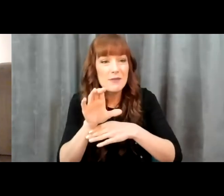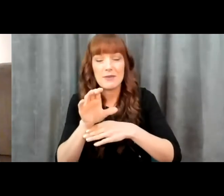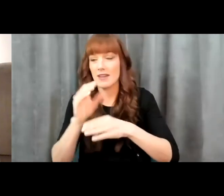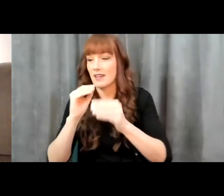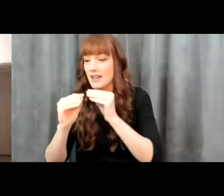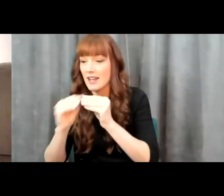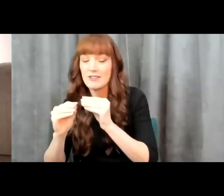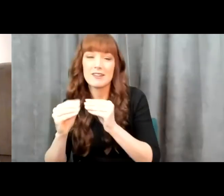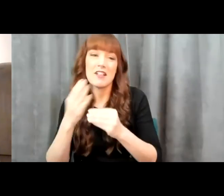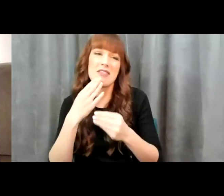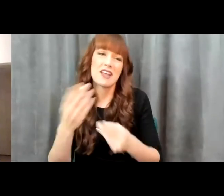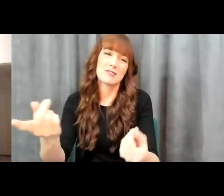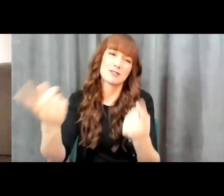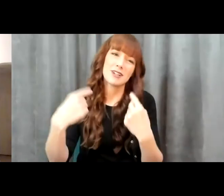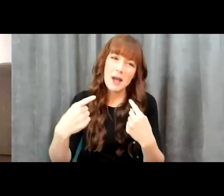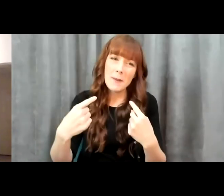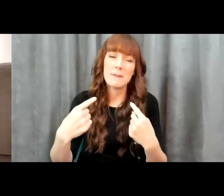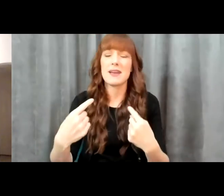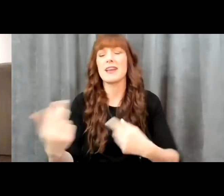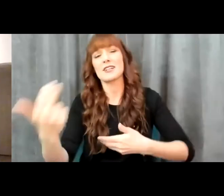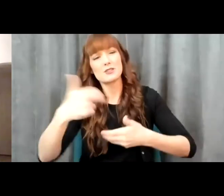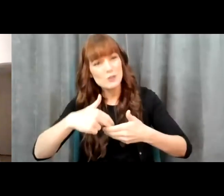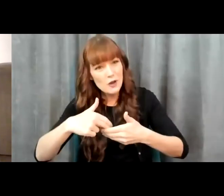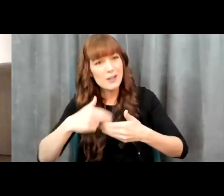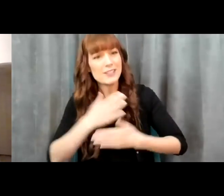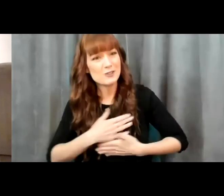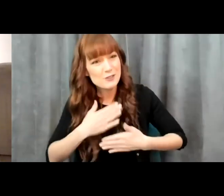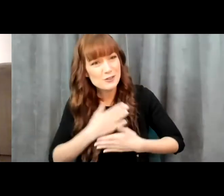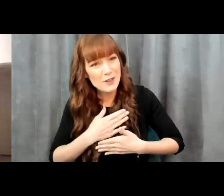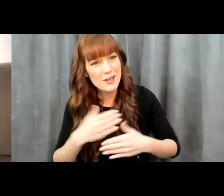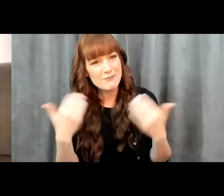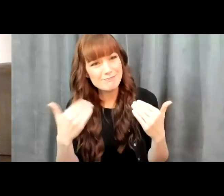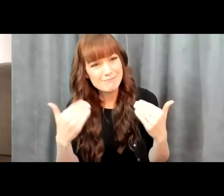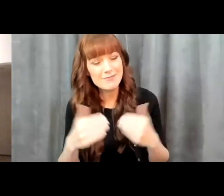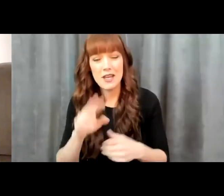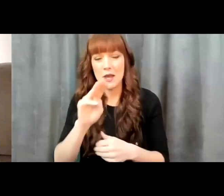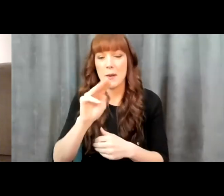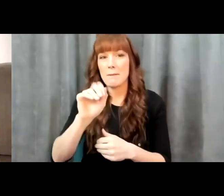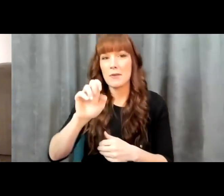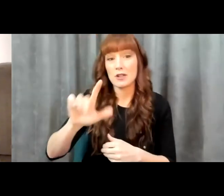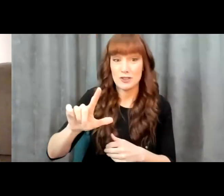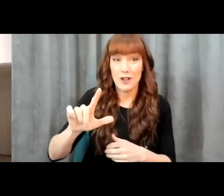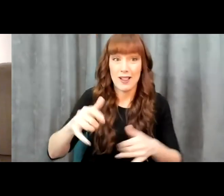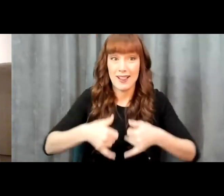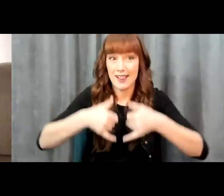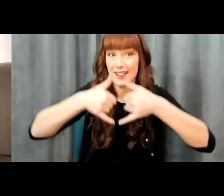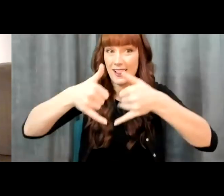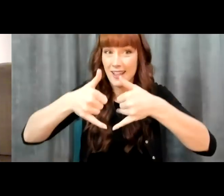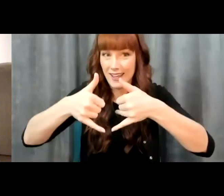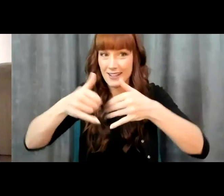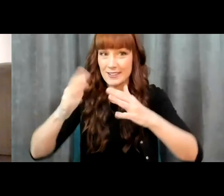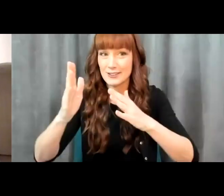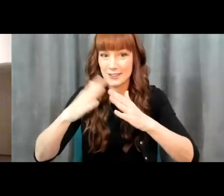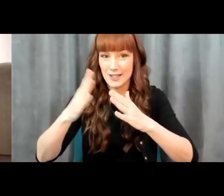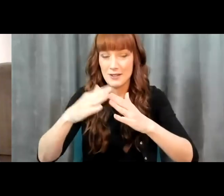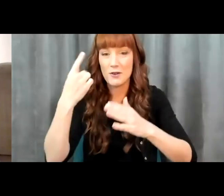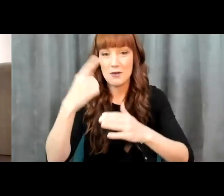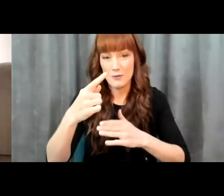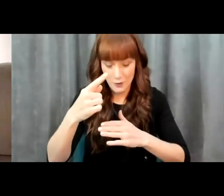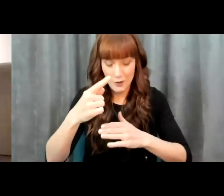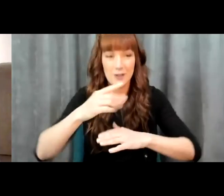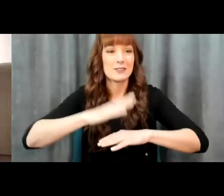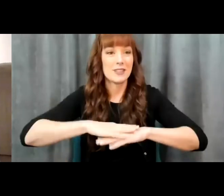you all for being here to be a part of it, to enjoy it. Marshall is the grand prize winner of the Table Read My Screenplay